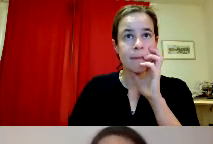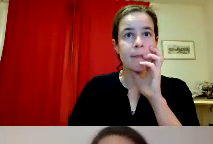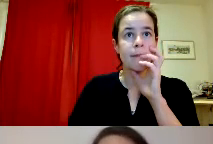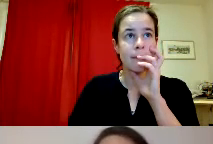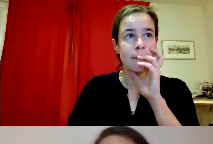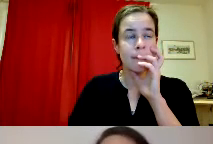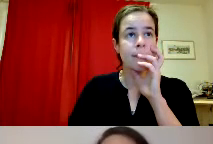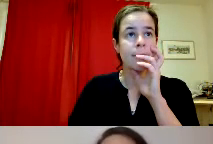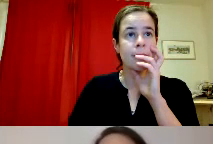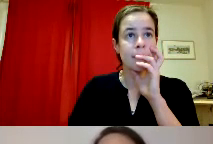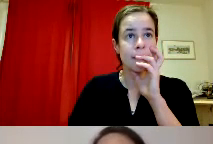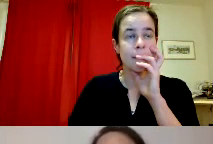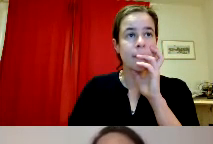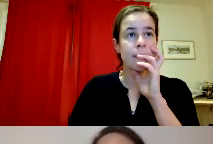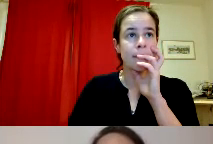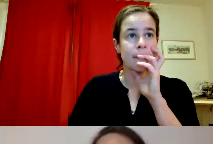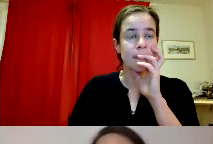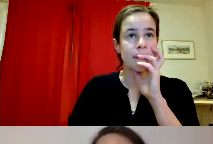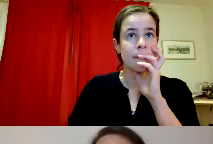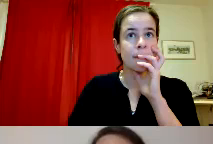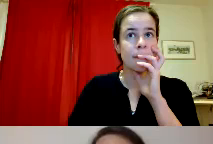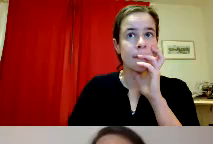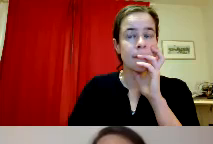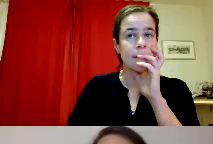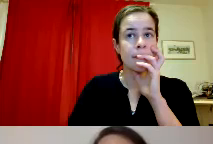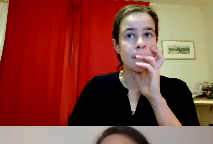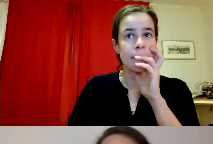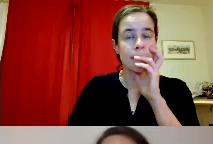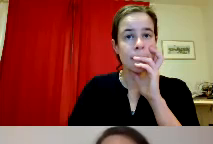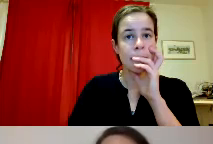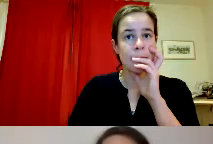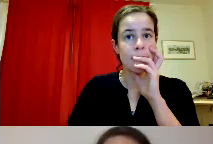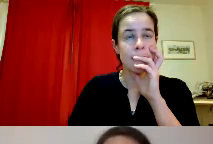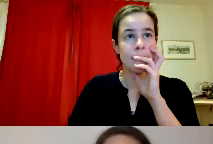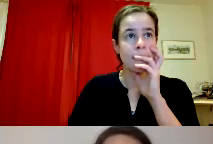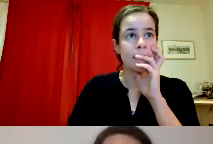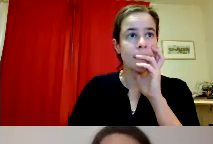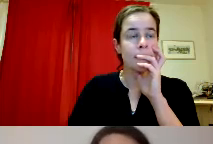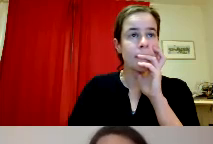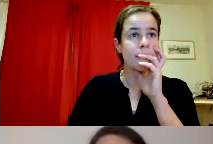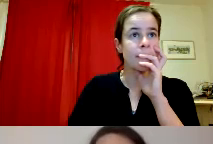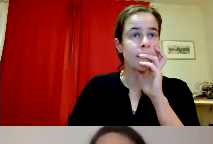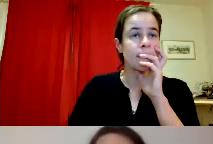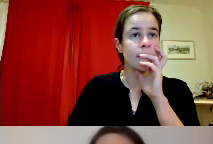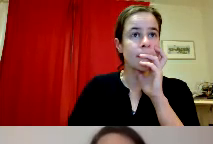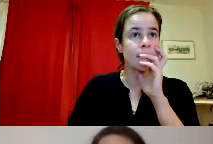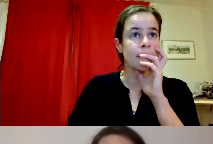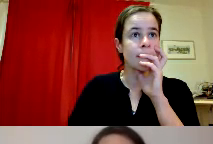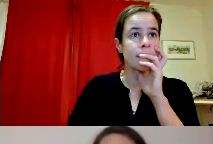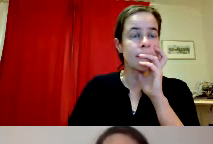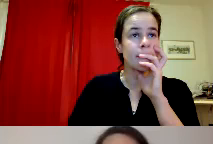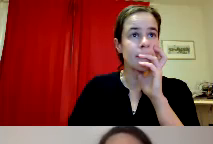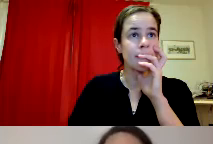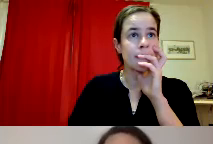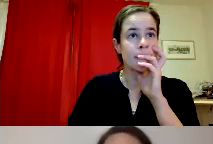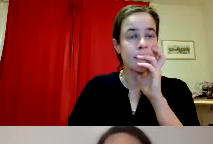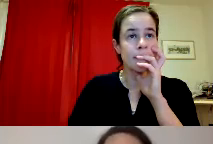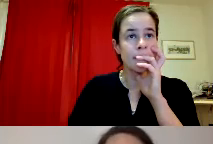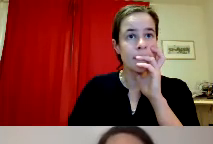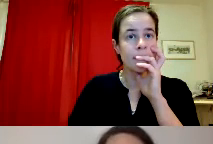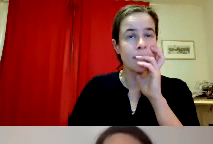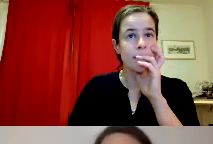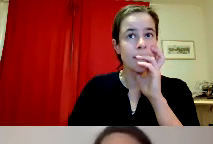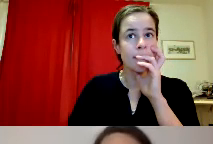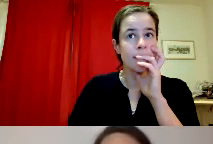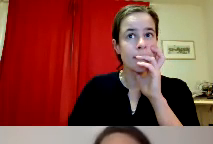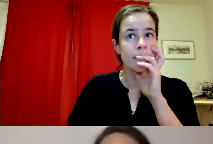investigator-generated concerns. In the darker gray, these are the number of people who are often or always concerned, and in black is